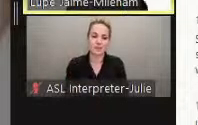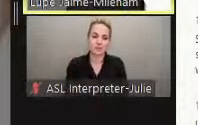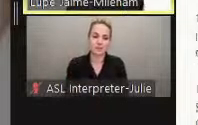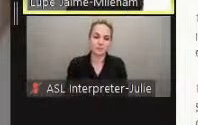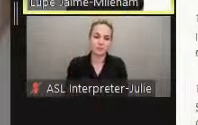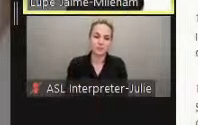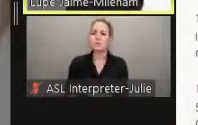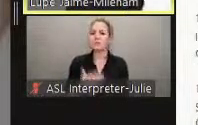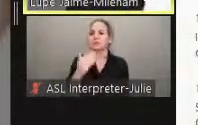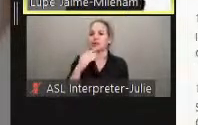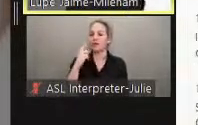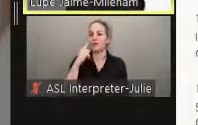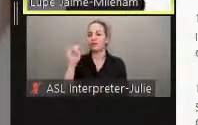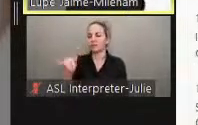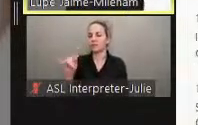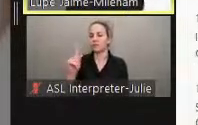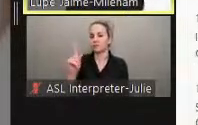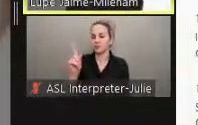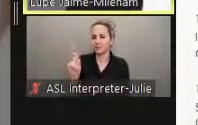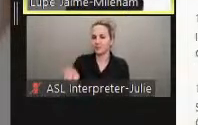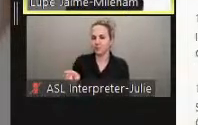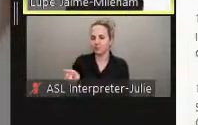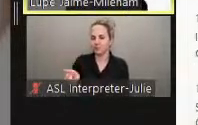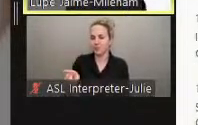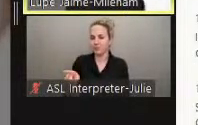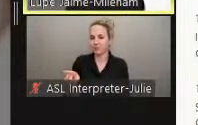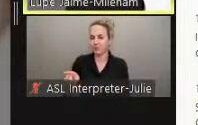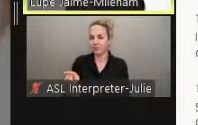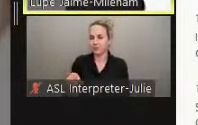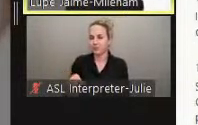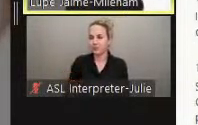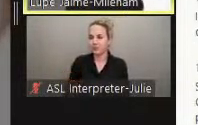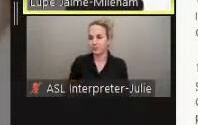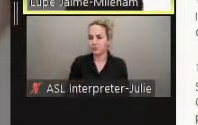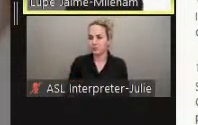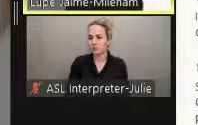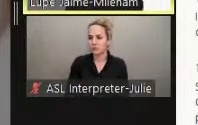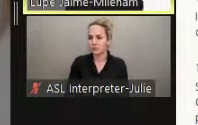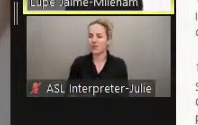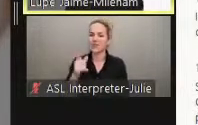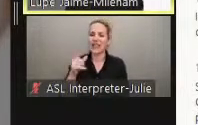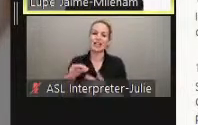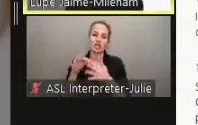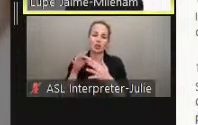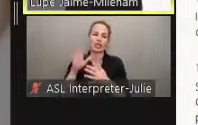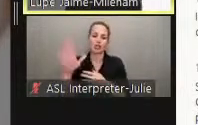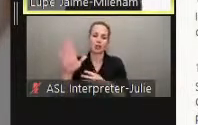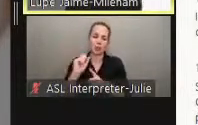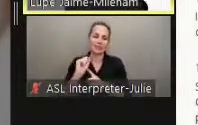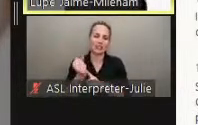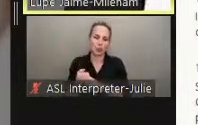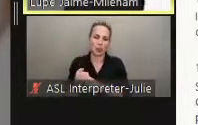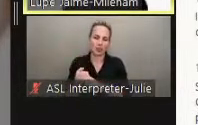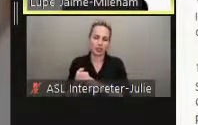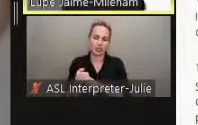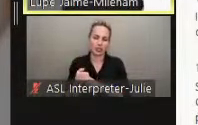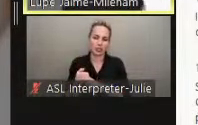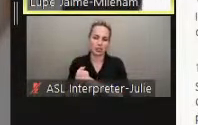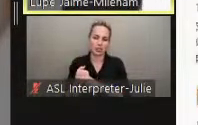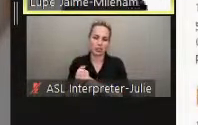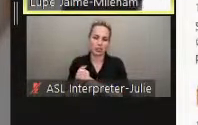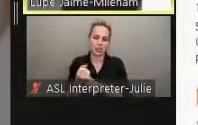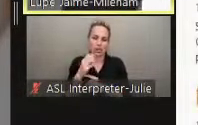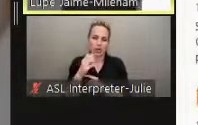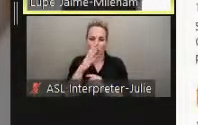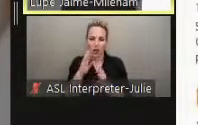Pamela, thank you so much for that question. Since it's unique to your situation, I'm going to ask